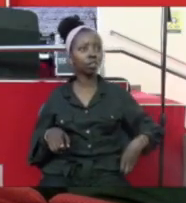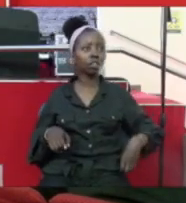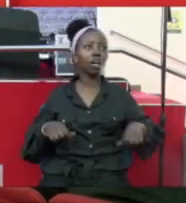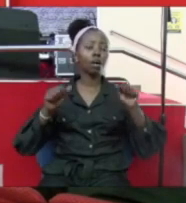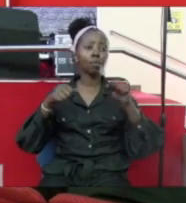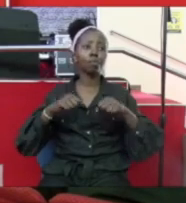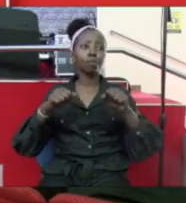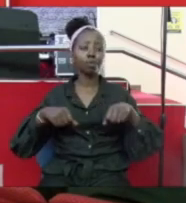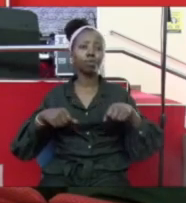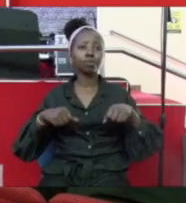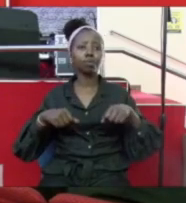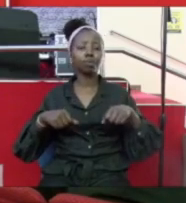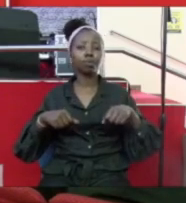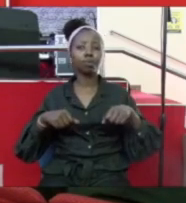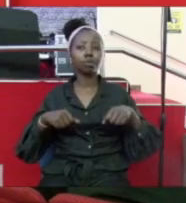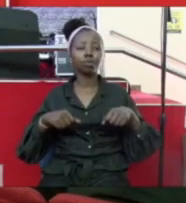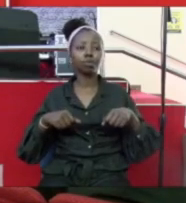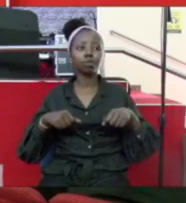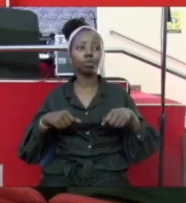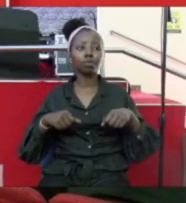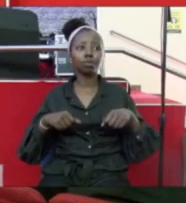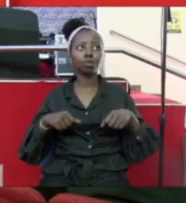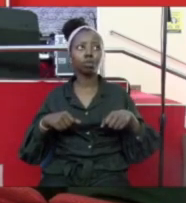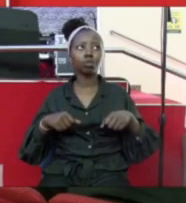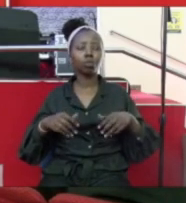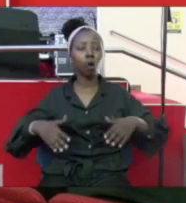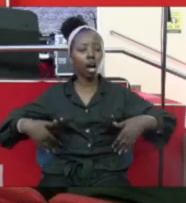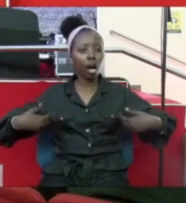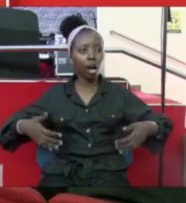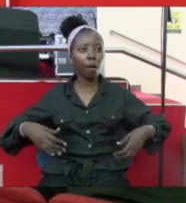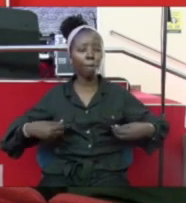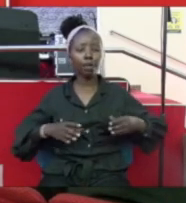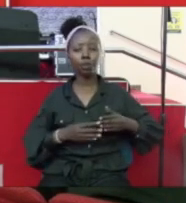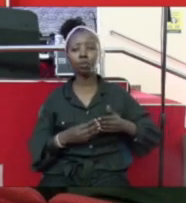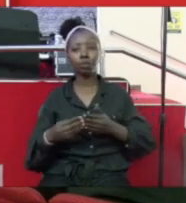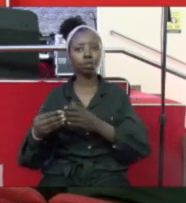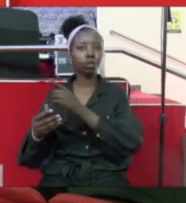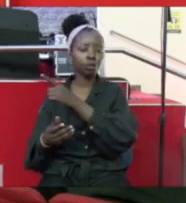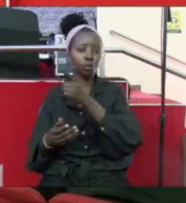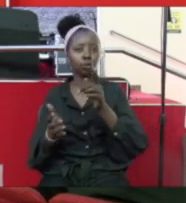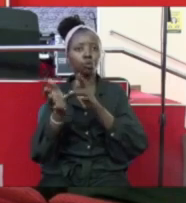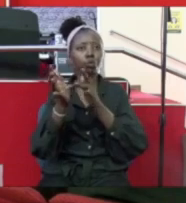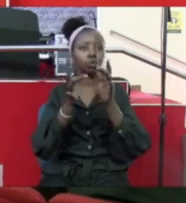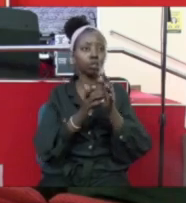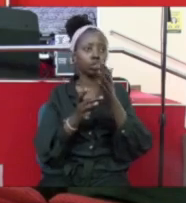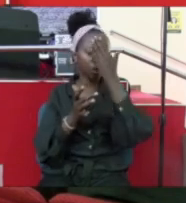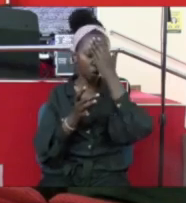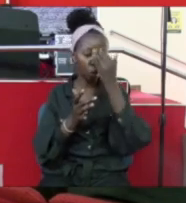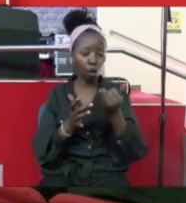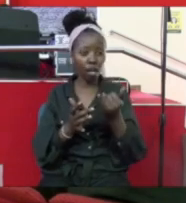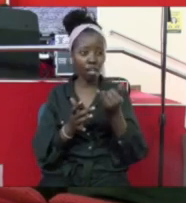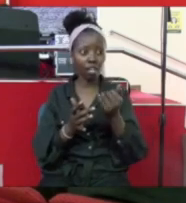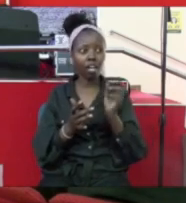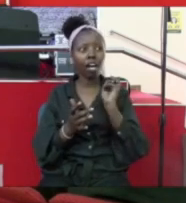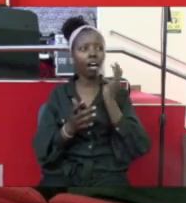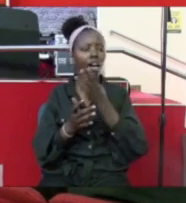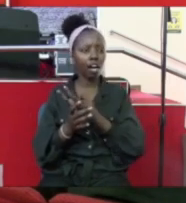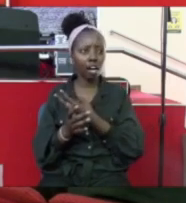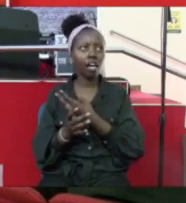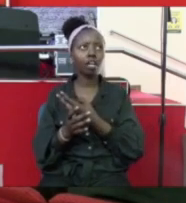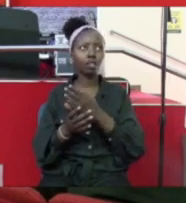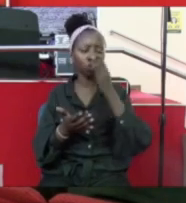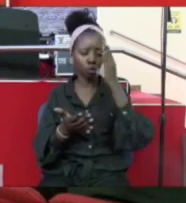glad. We'll be glad to read you to Jesus. Because indeed we have tested of the Lord. And